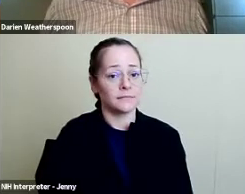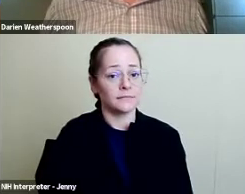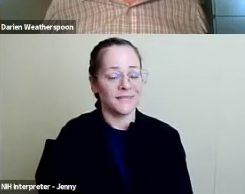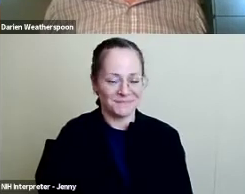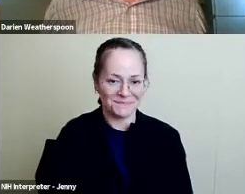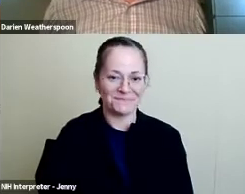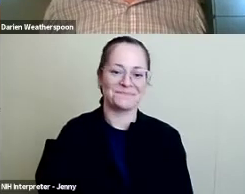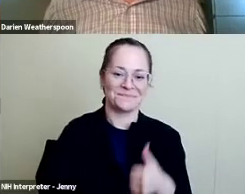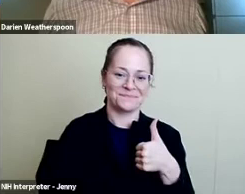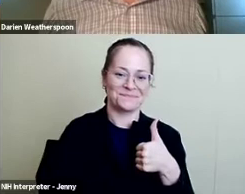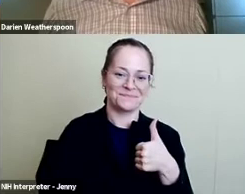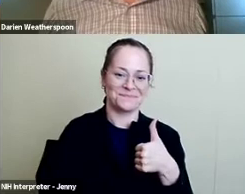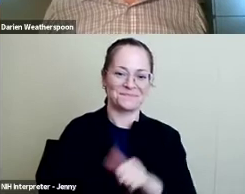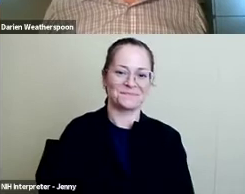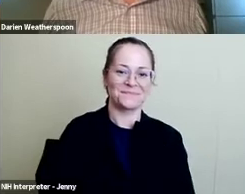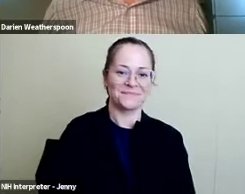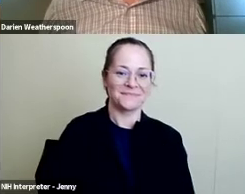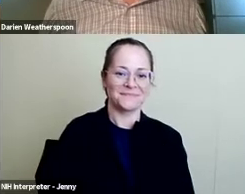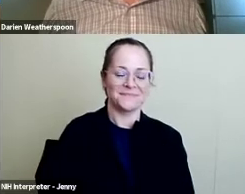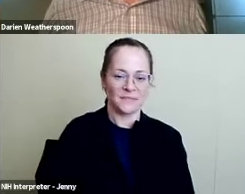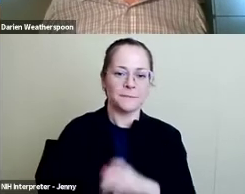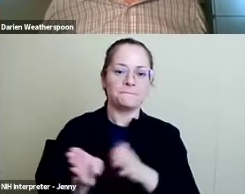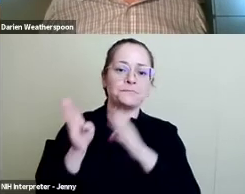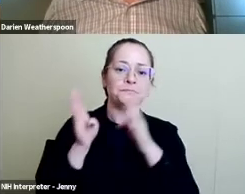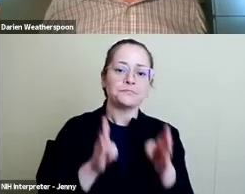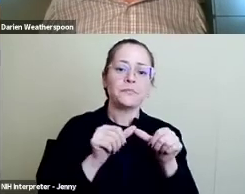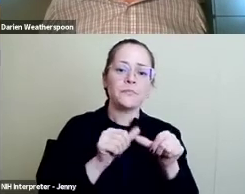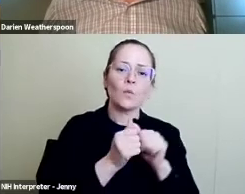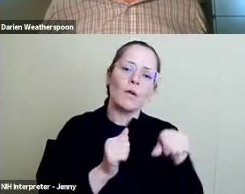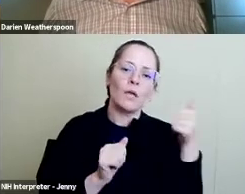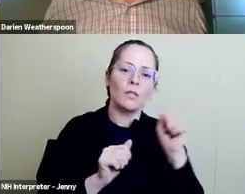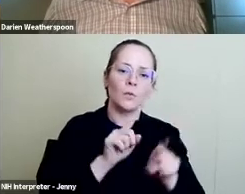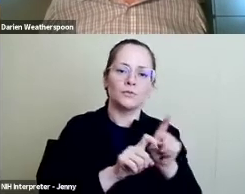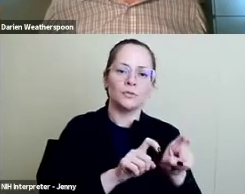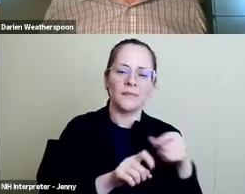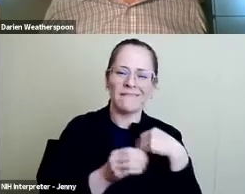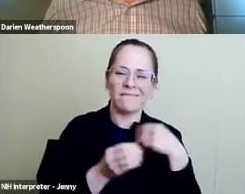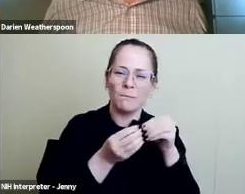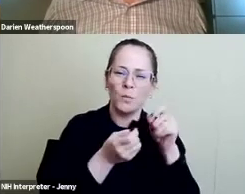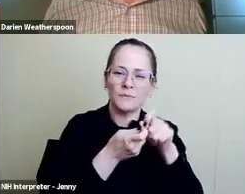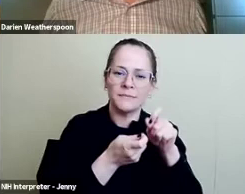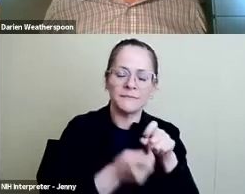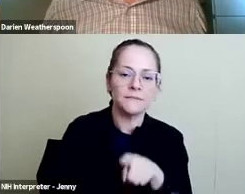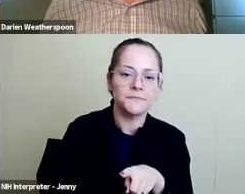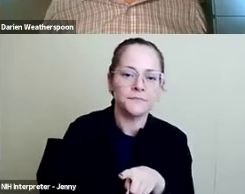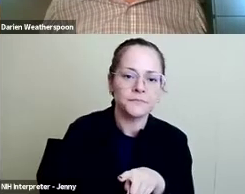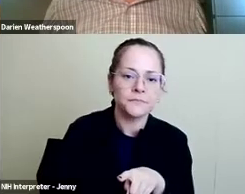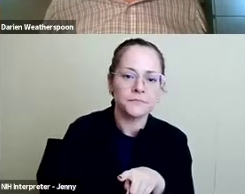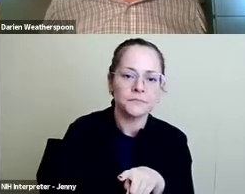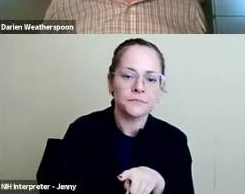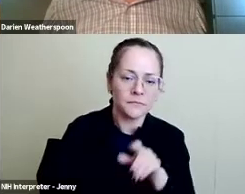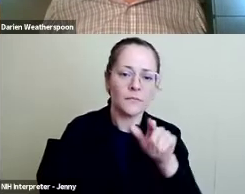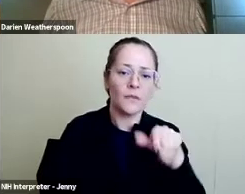Okay, all happy. Let's continue with the questions then. There are some more specific questions. Let's see. Are there careers